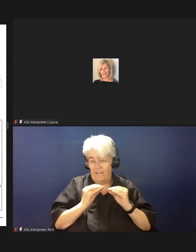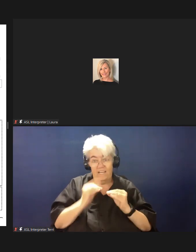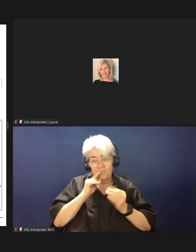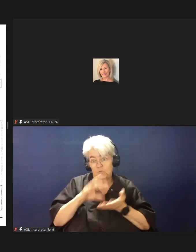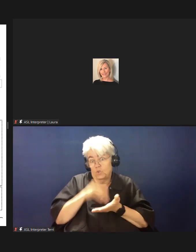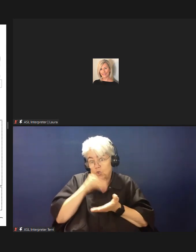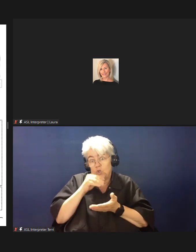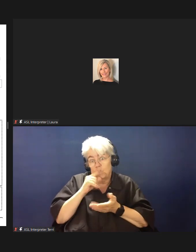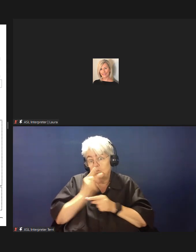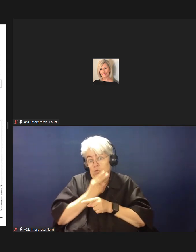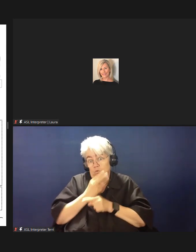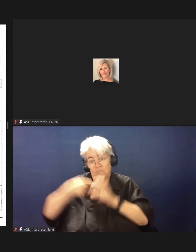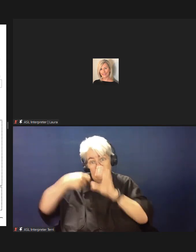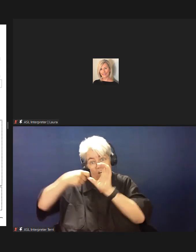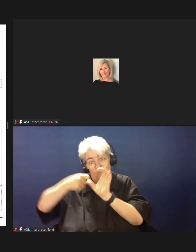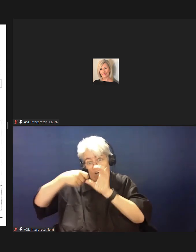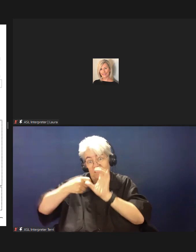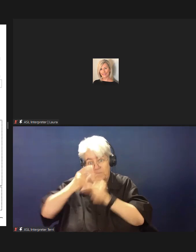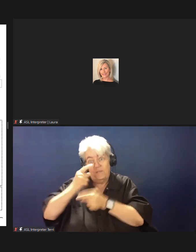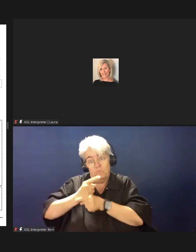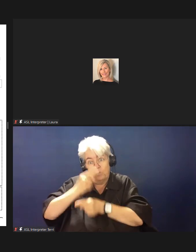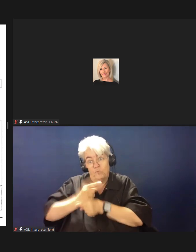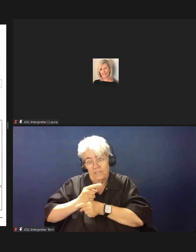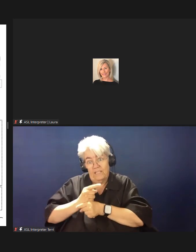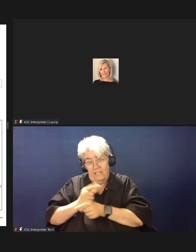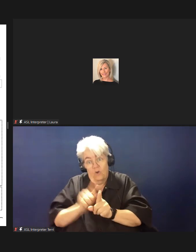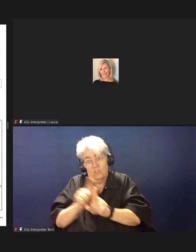otoscopy appropriately as well, and to be